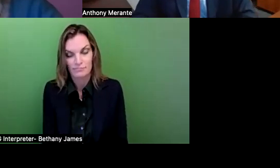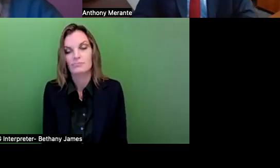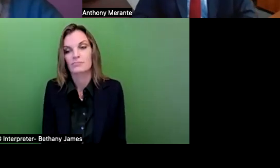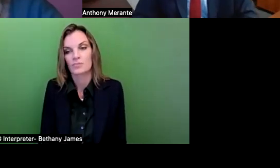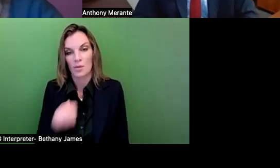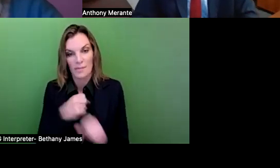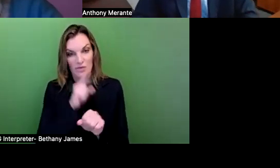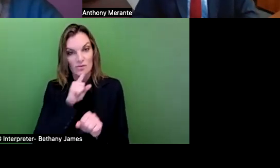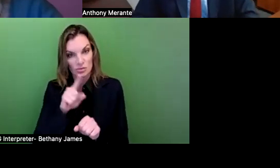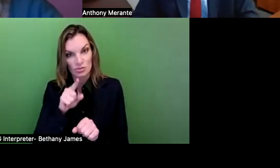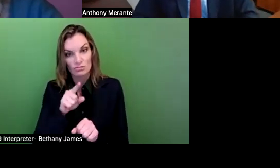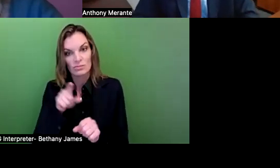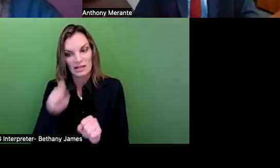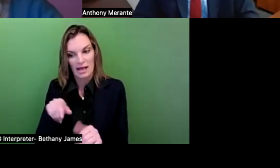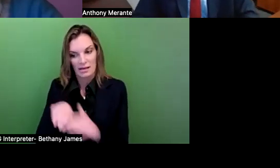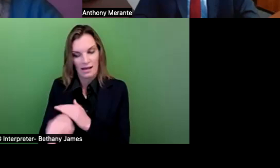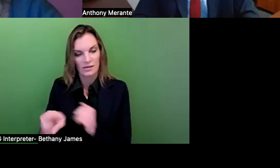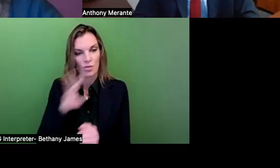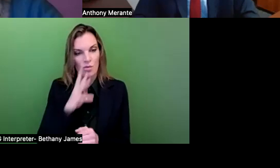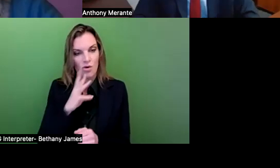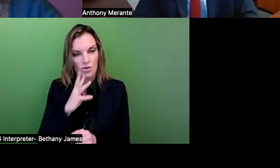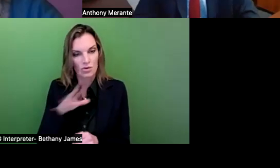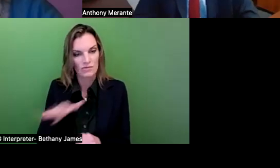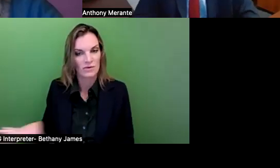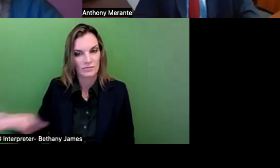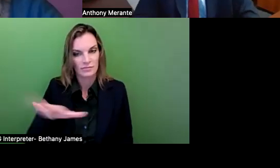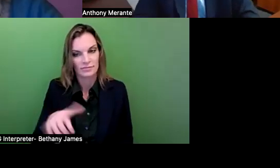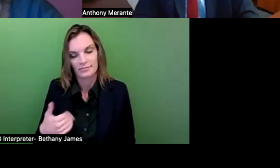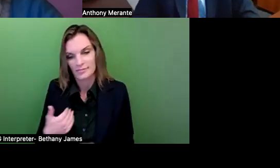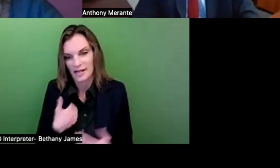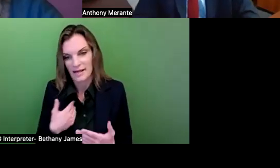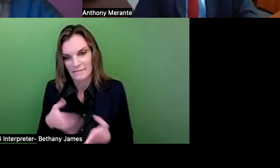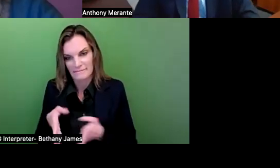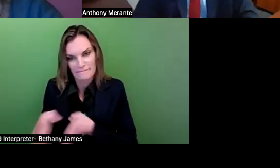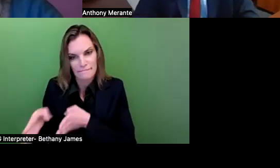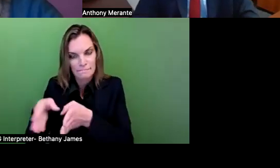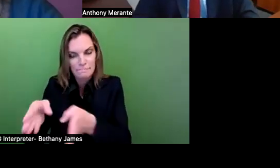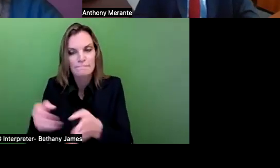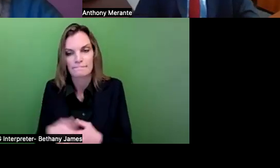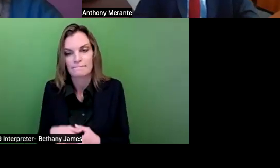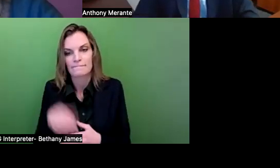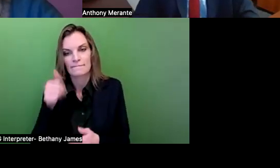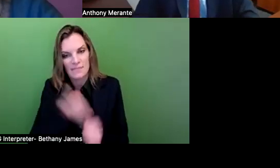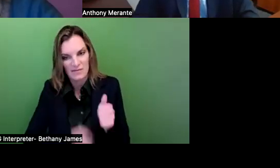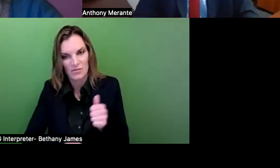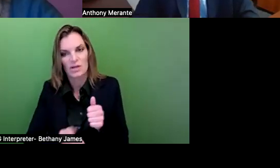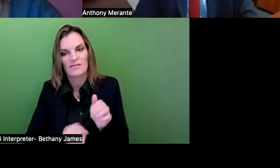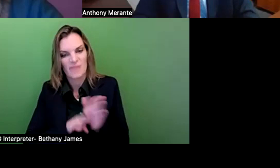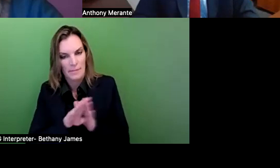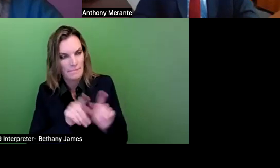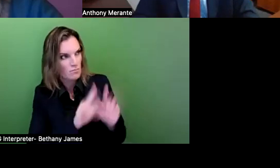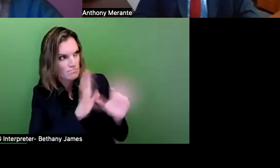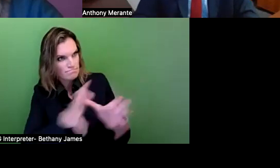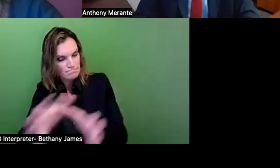we had access to the waterfront. There's a waterfront esplanade that goes the entire length in front of every single development. We